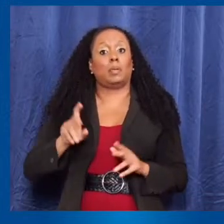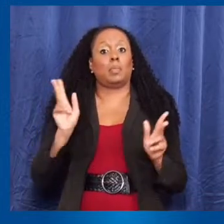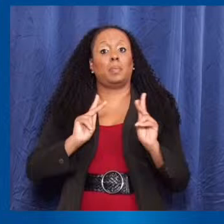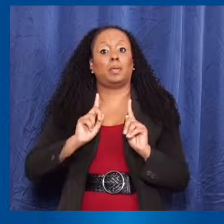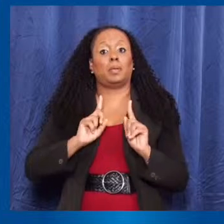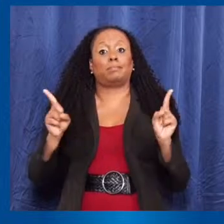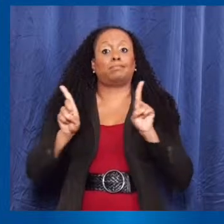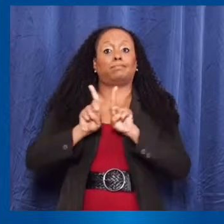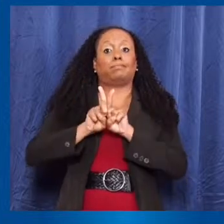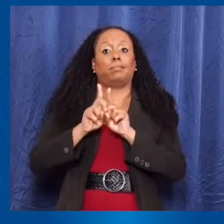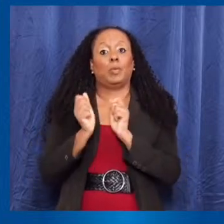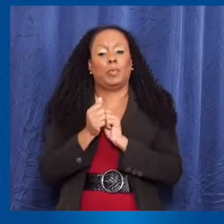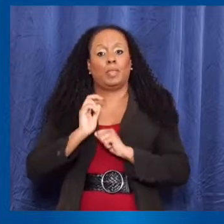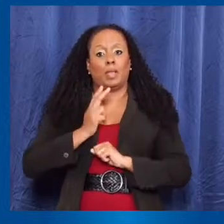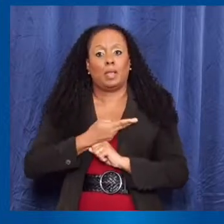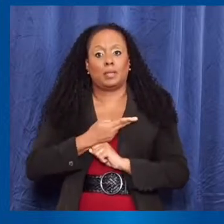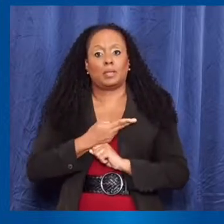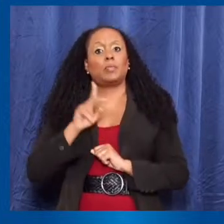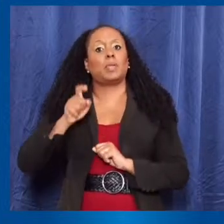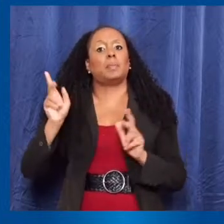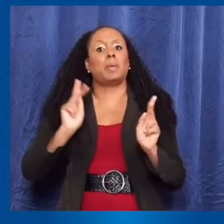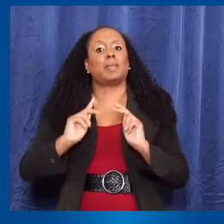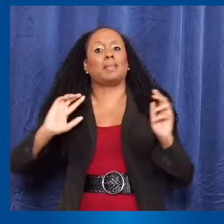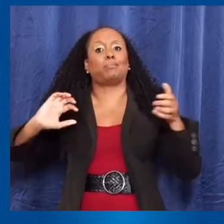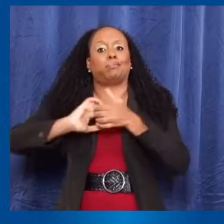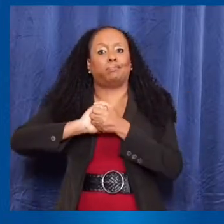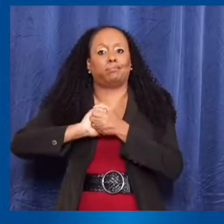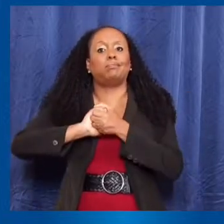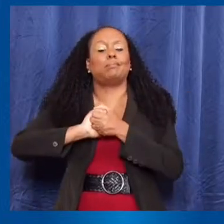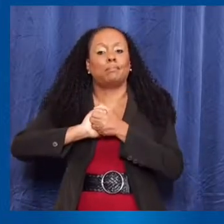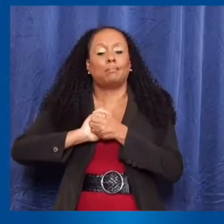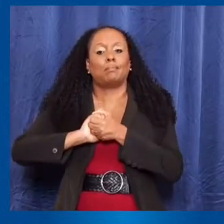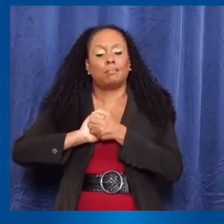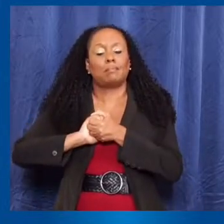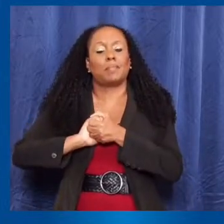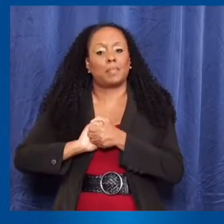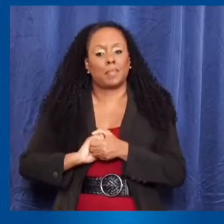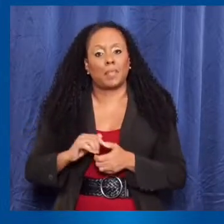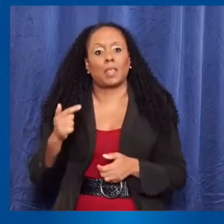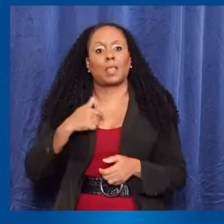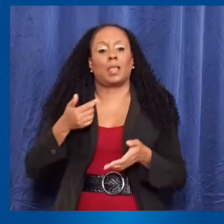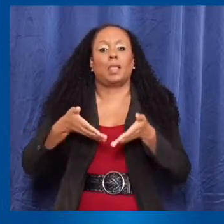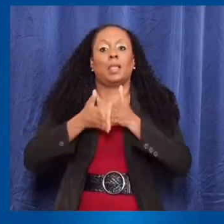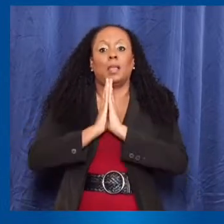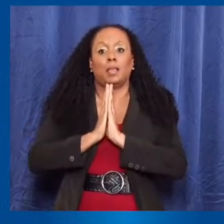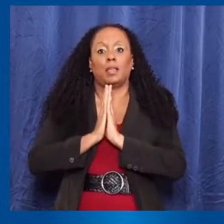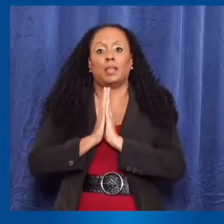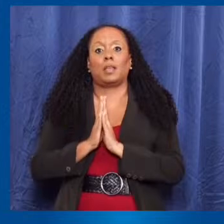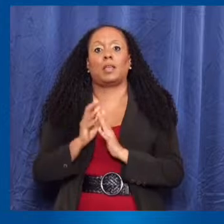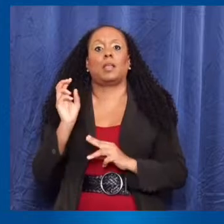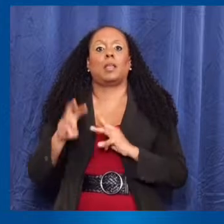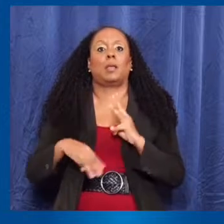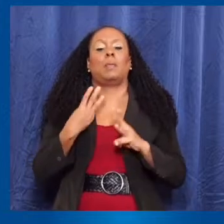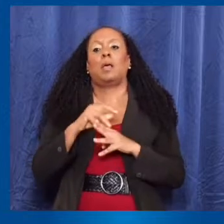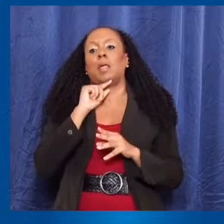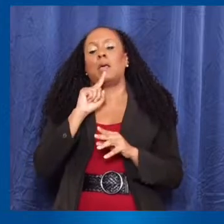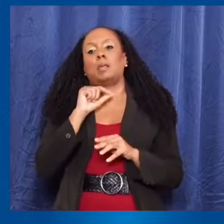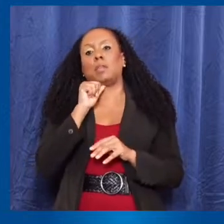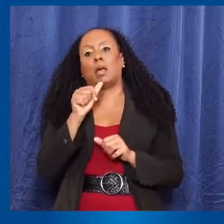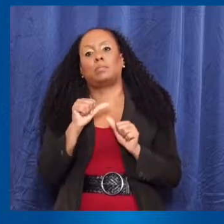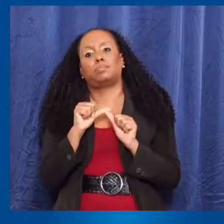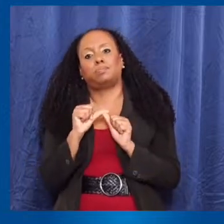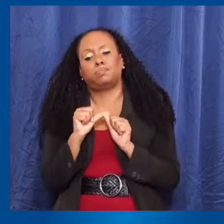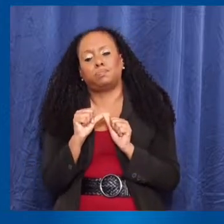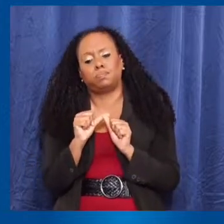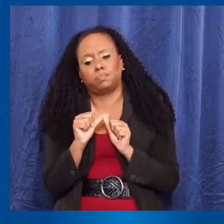need solidarity in this battle. I pray that the world does not take long, because